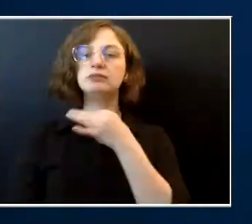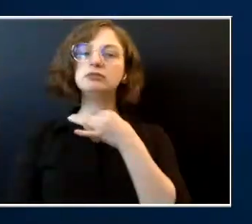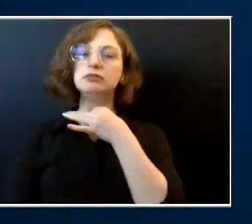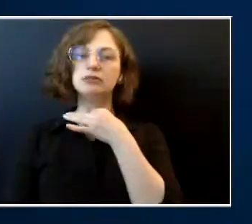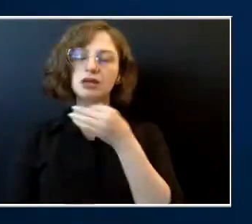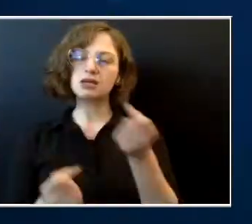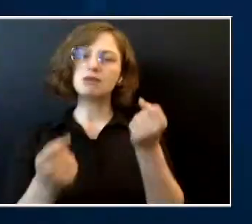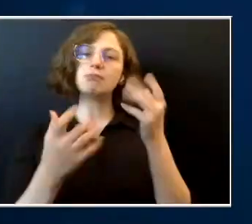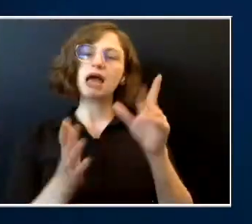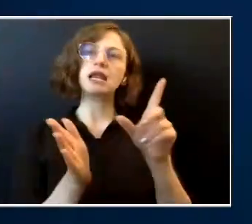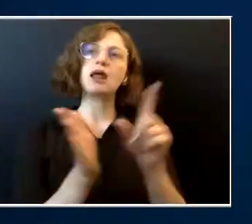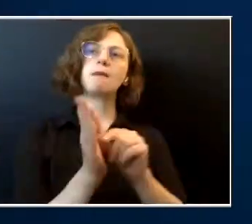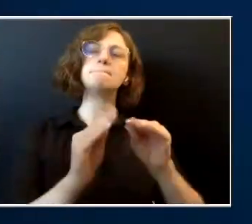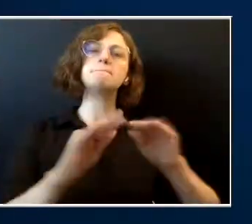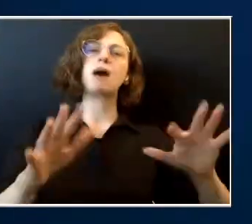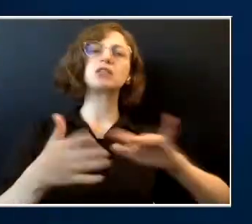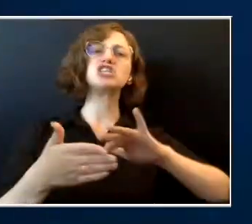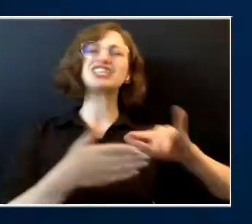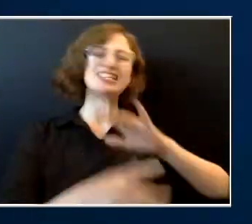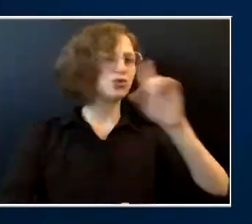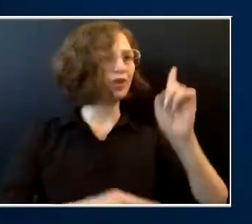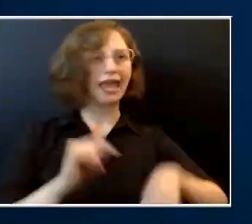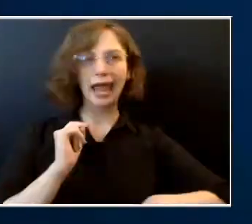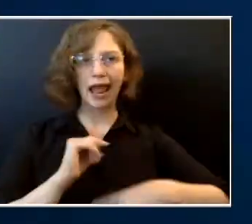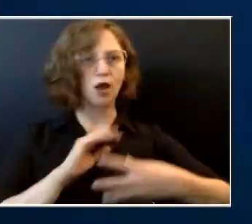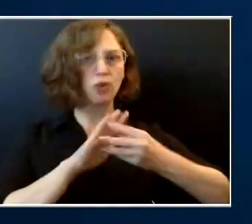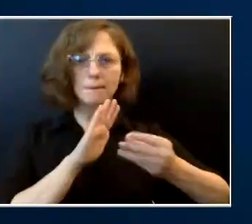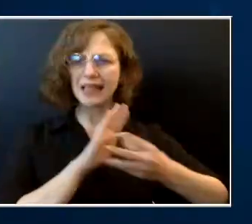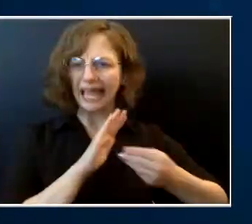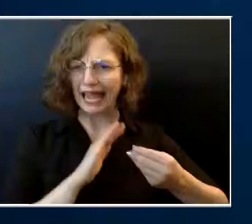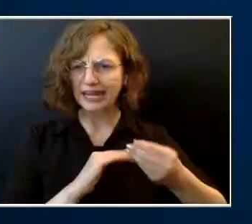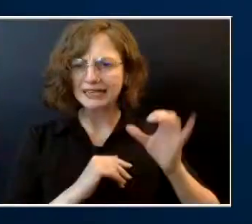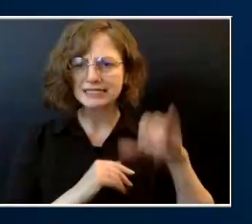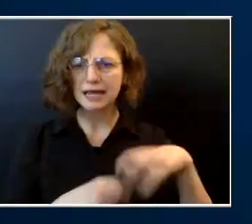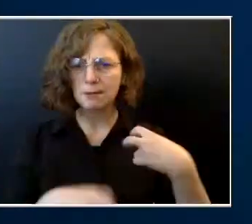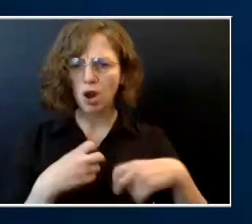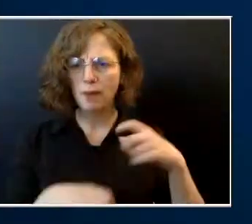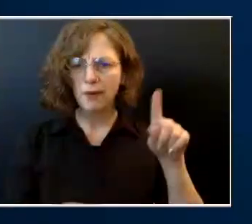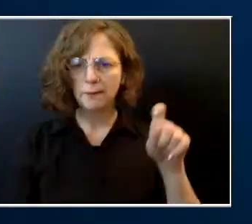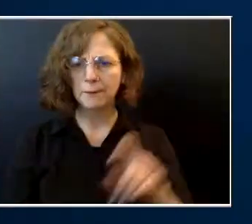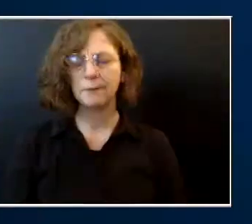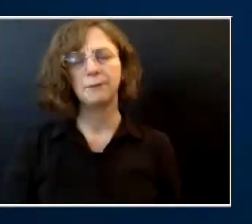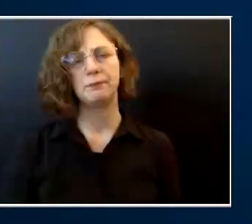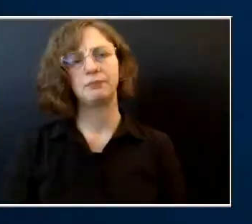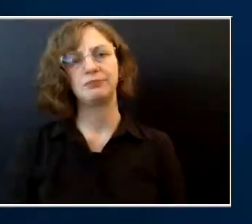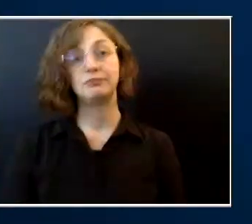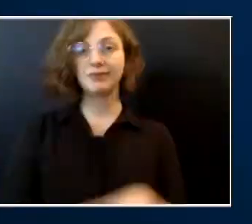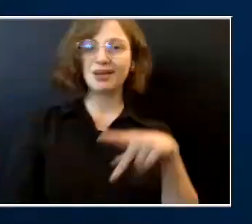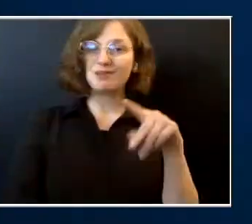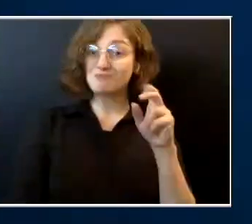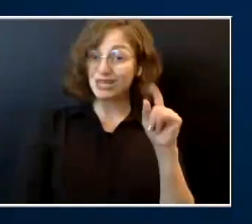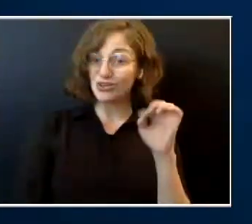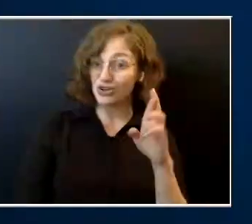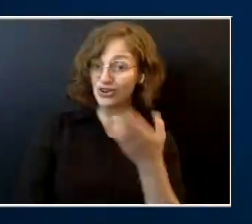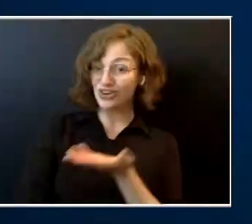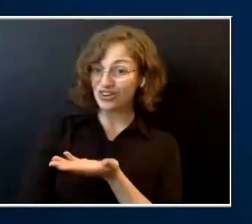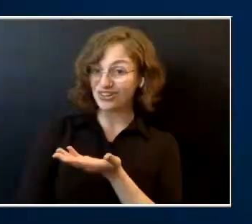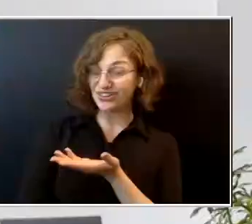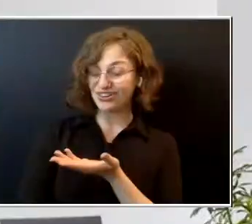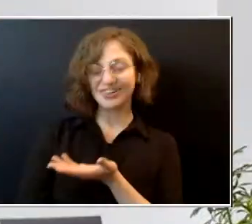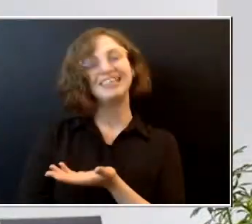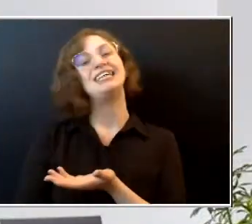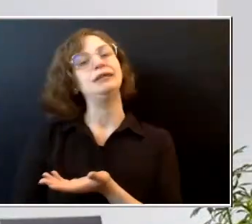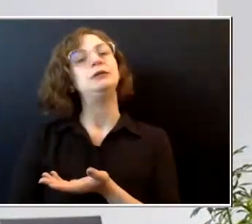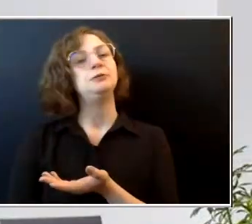replicated, and if so, is that a problem? Peter, Rob, what do you Peter, think? you want to take a shot at that? Sure. Yeah,